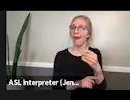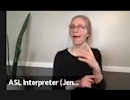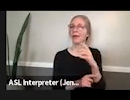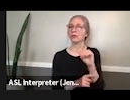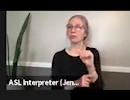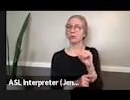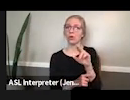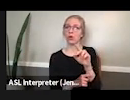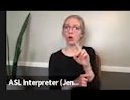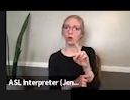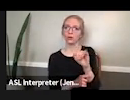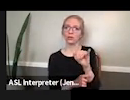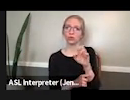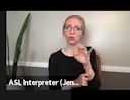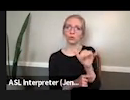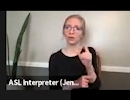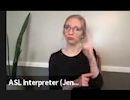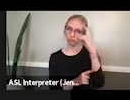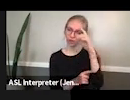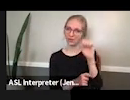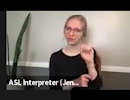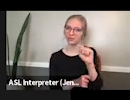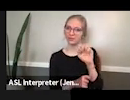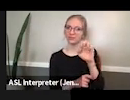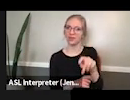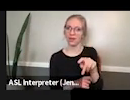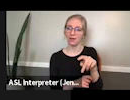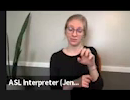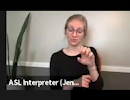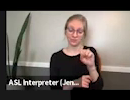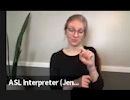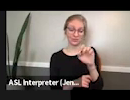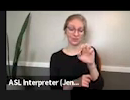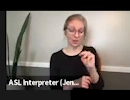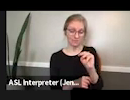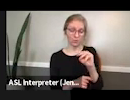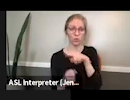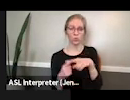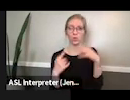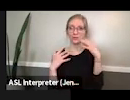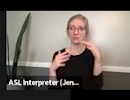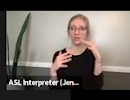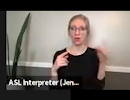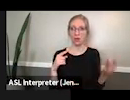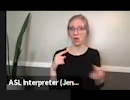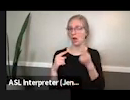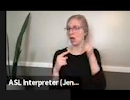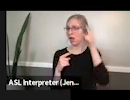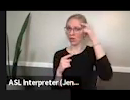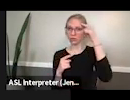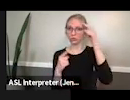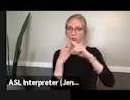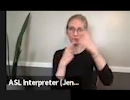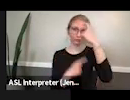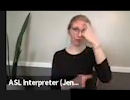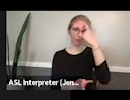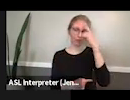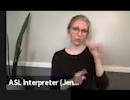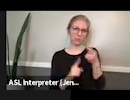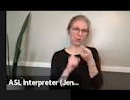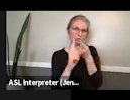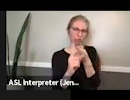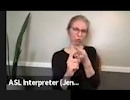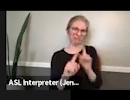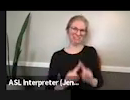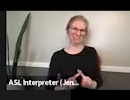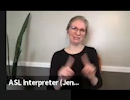stem as sound travels to the brain. So this target of assessment is different than the